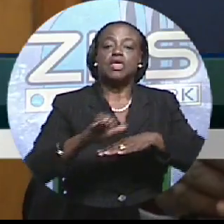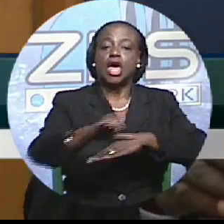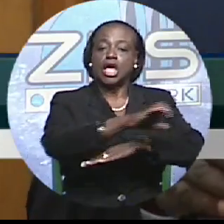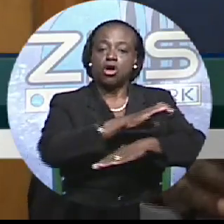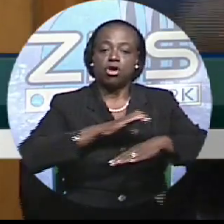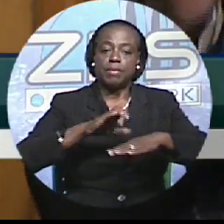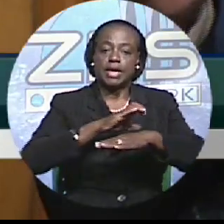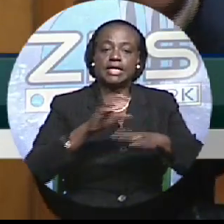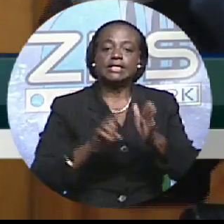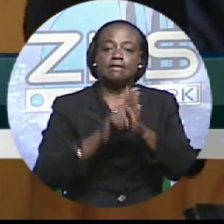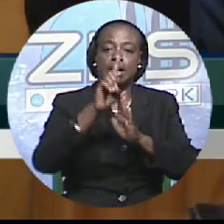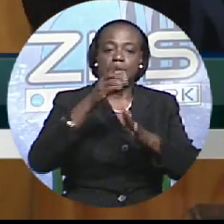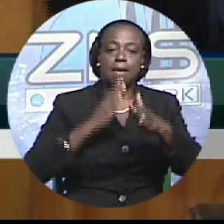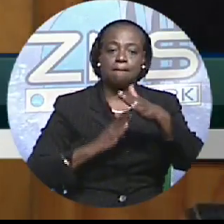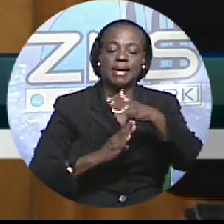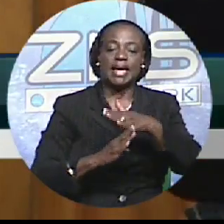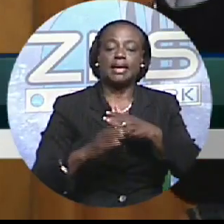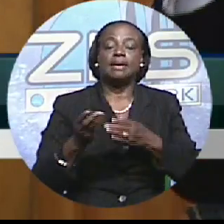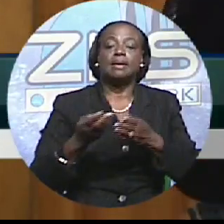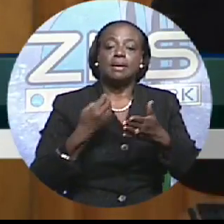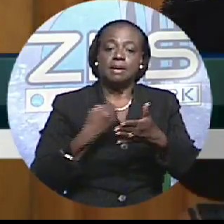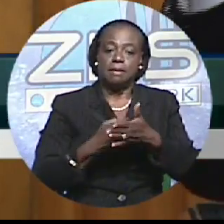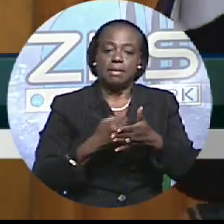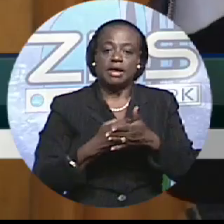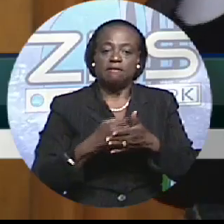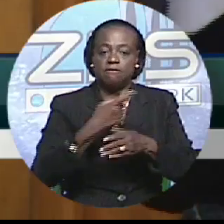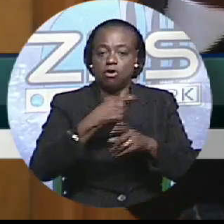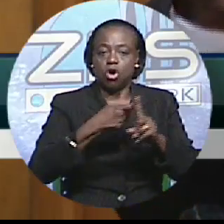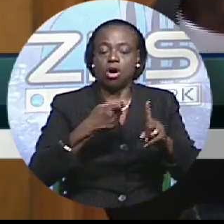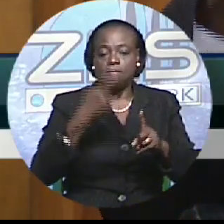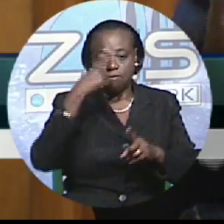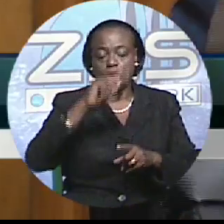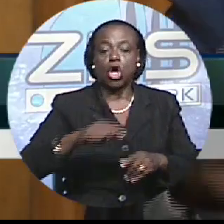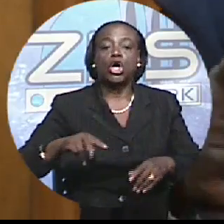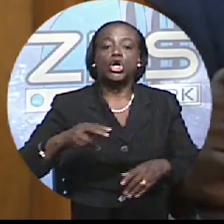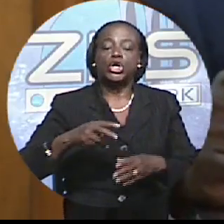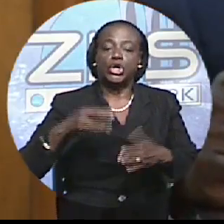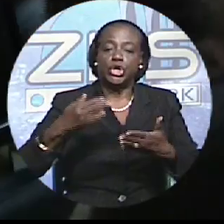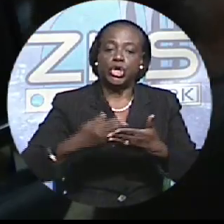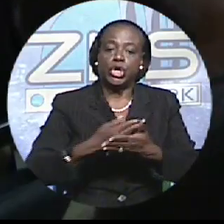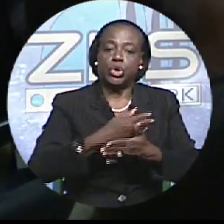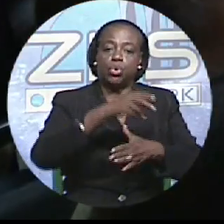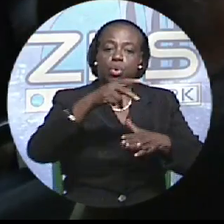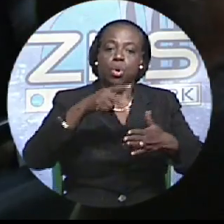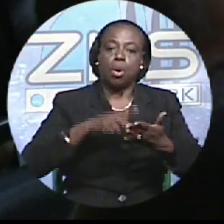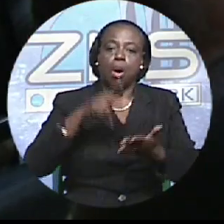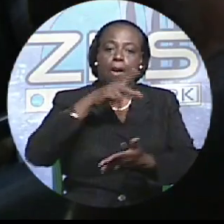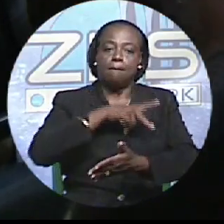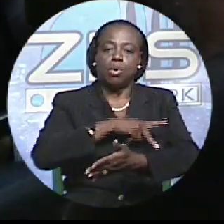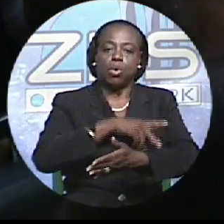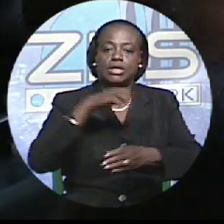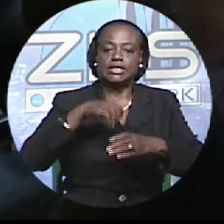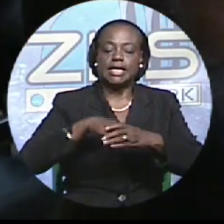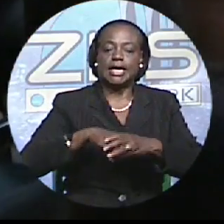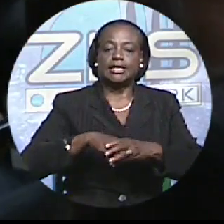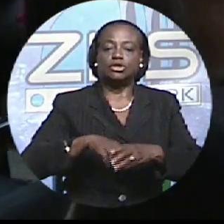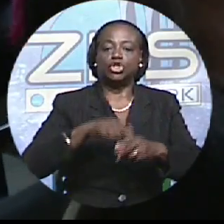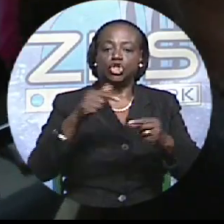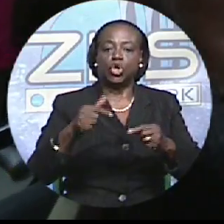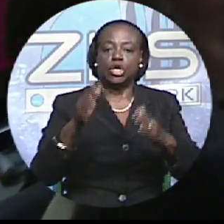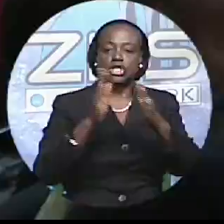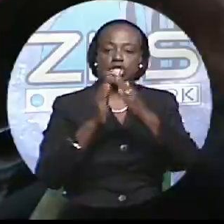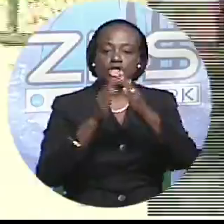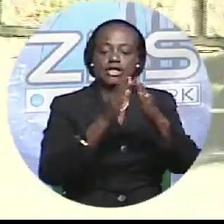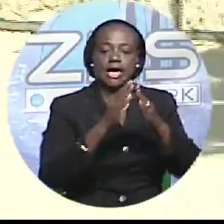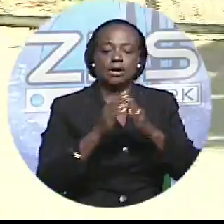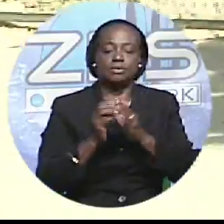port and a new north to south bypass highway for Georgetown. Reporting for the ZNS News Network, I am Julian